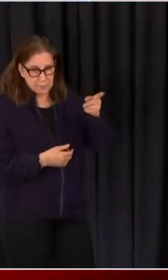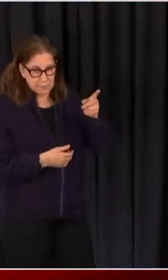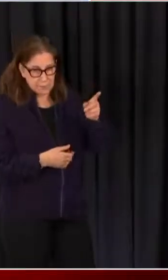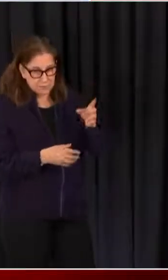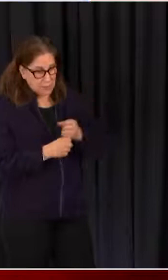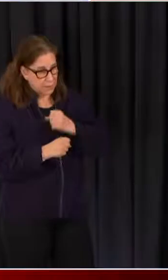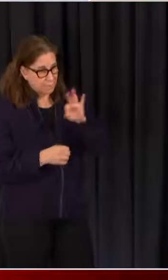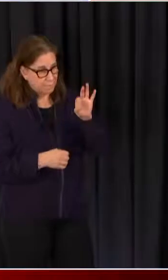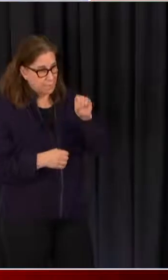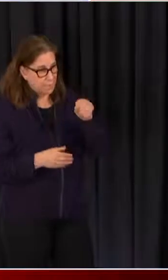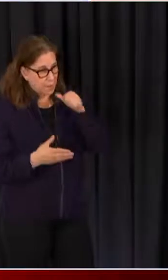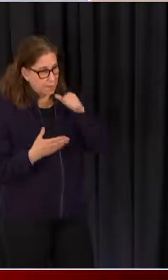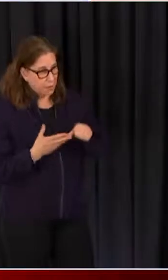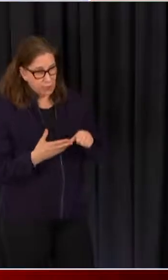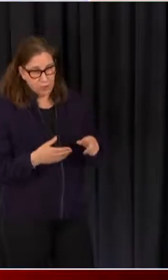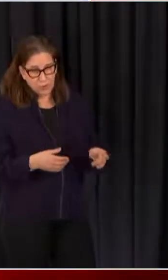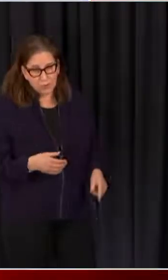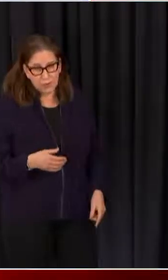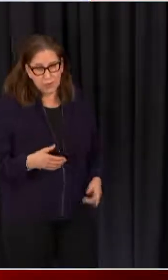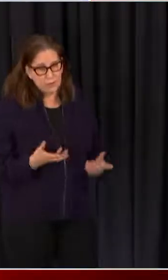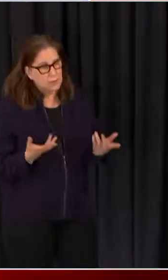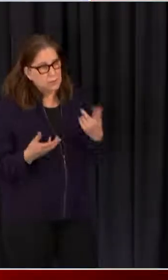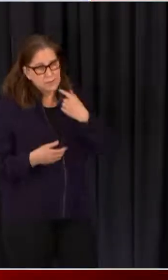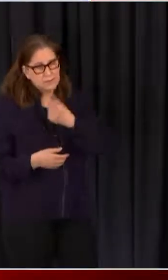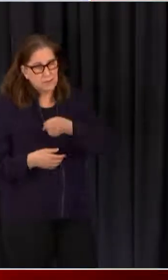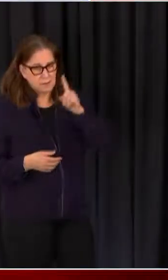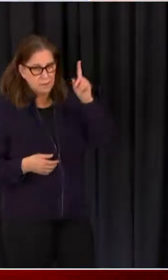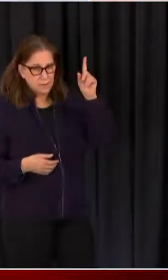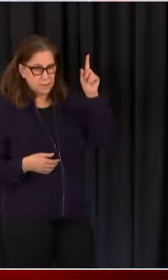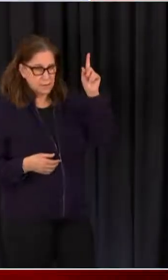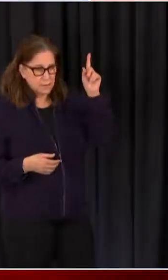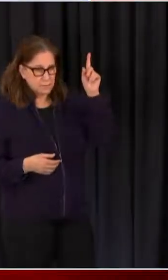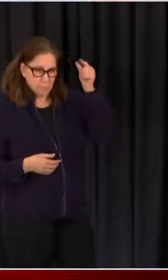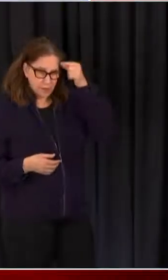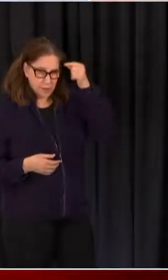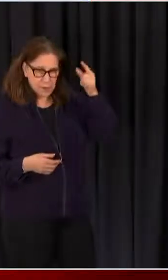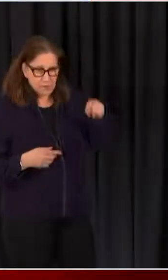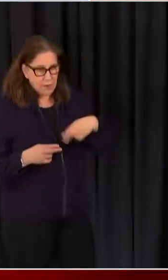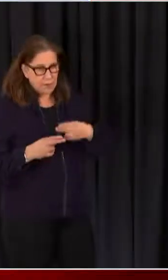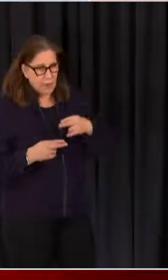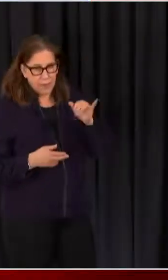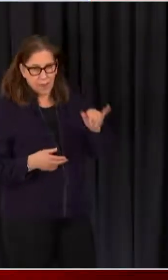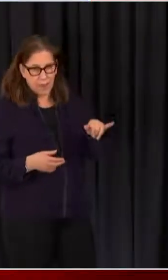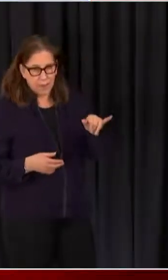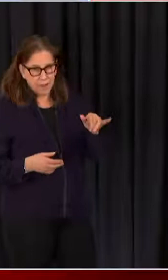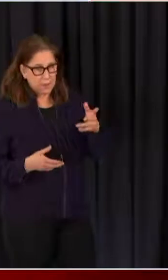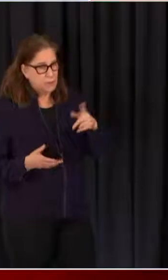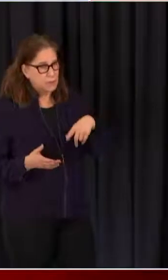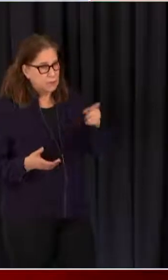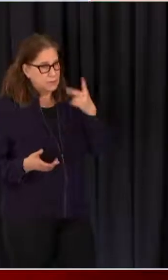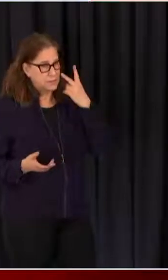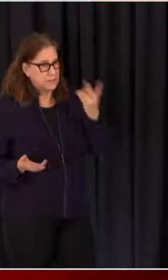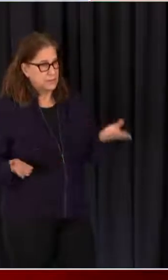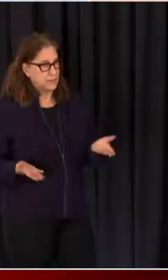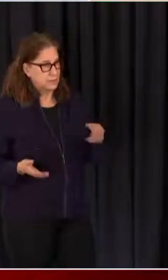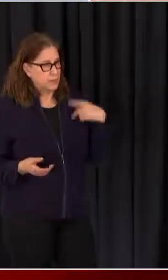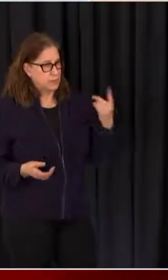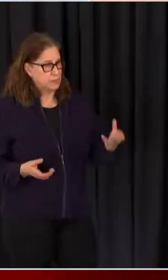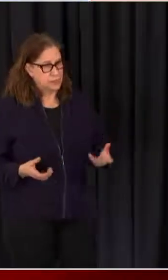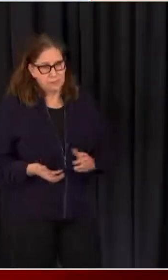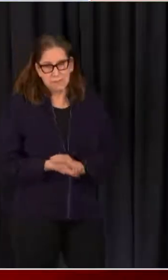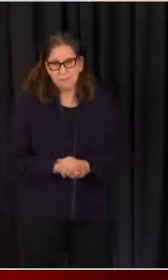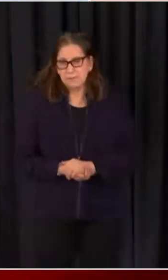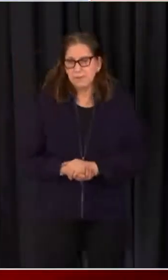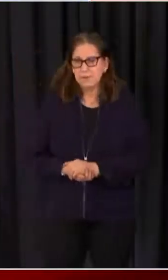what did you say, if anything, to the Vice President about increasing the allotments and the inequity that you see here in the district? Well, I'll